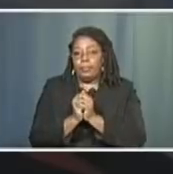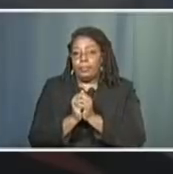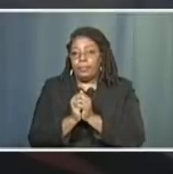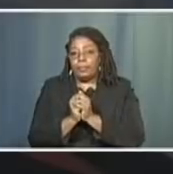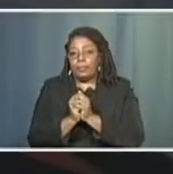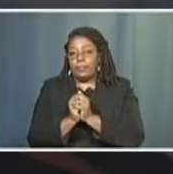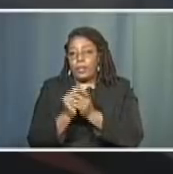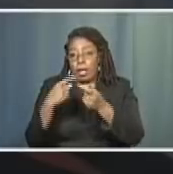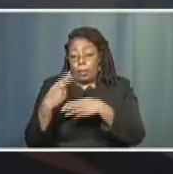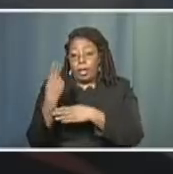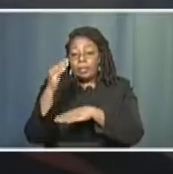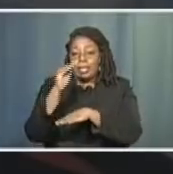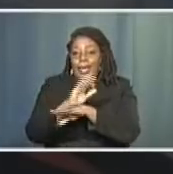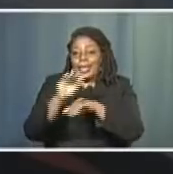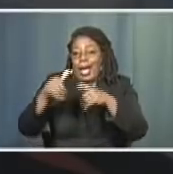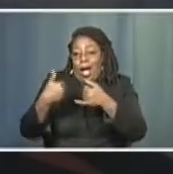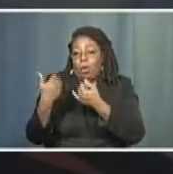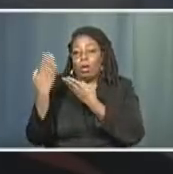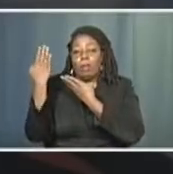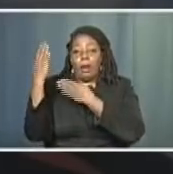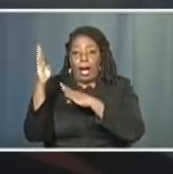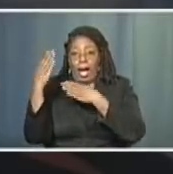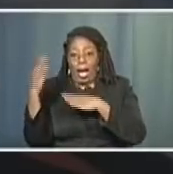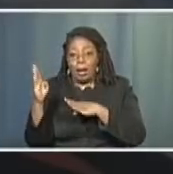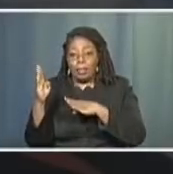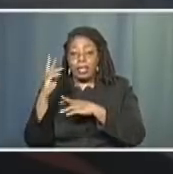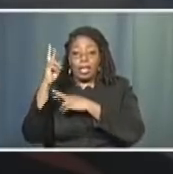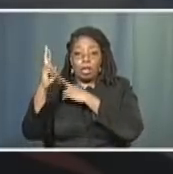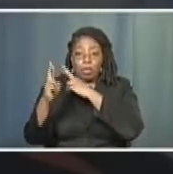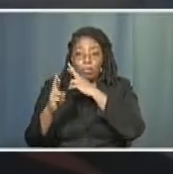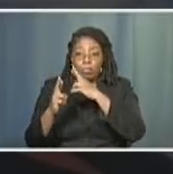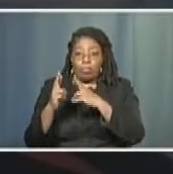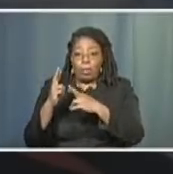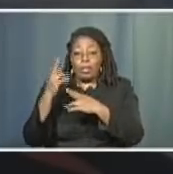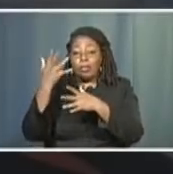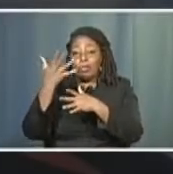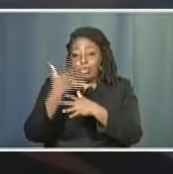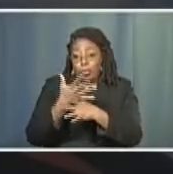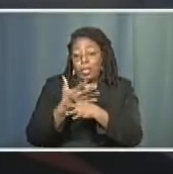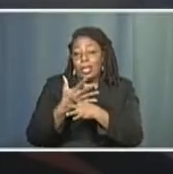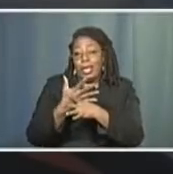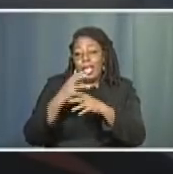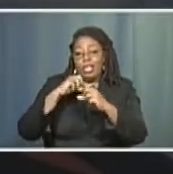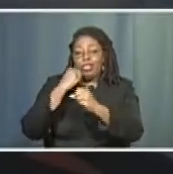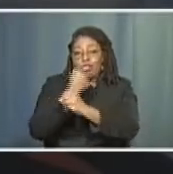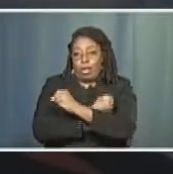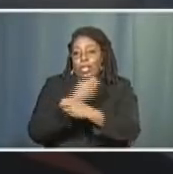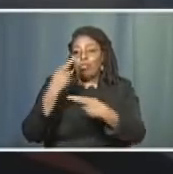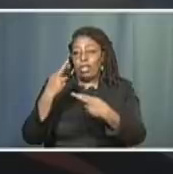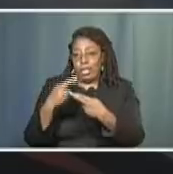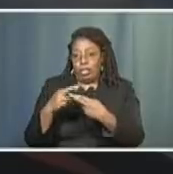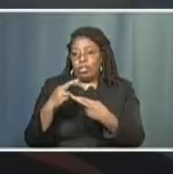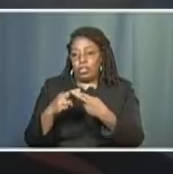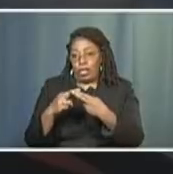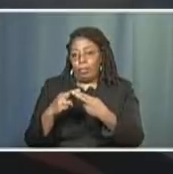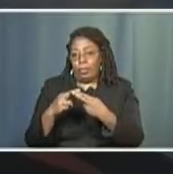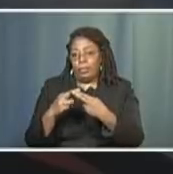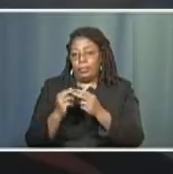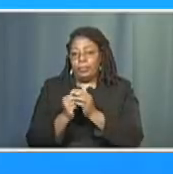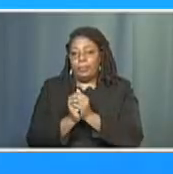up in the Bahamas tonight, find out how the Bahamas and the Republic of Germany are strengthening its ties. The details